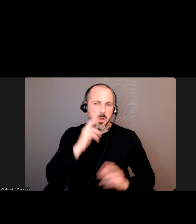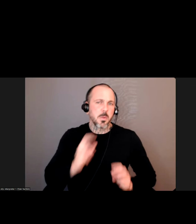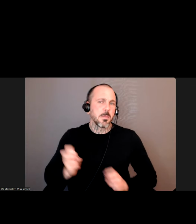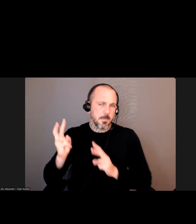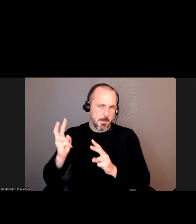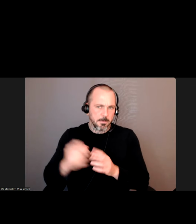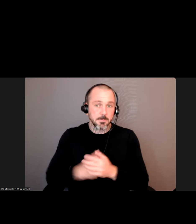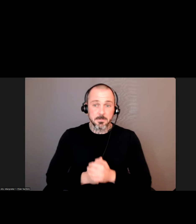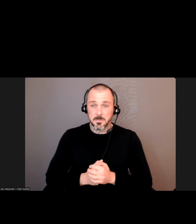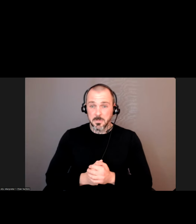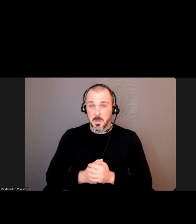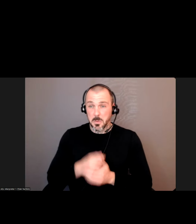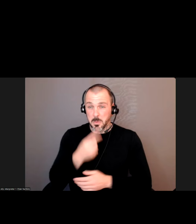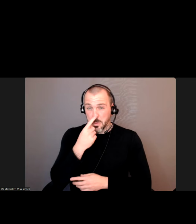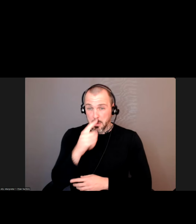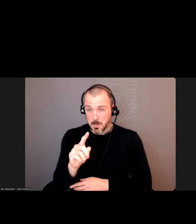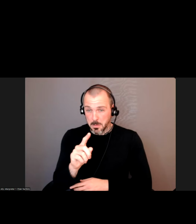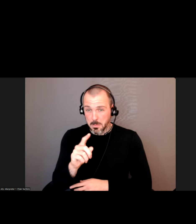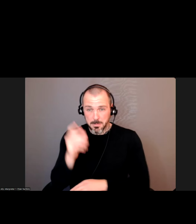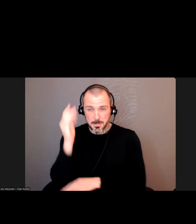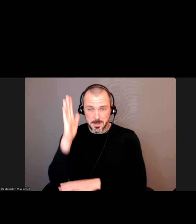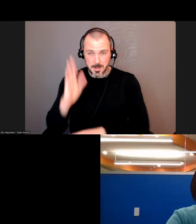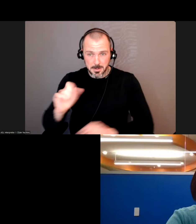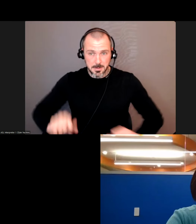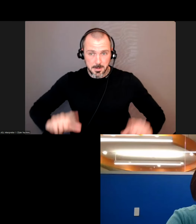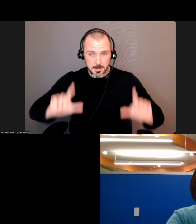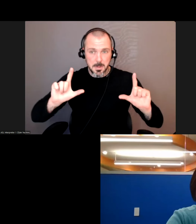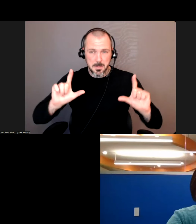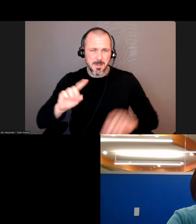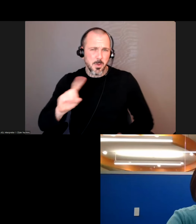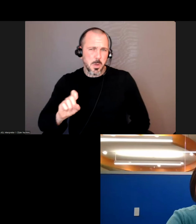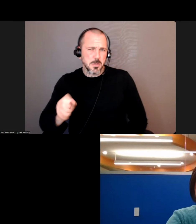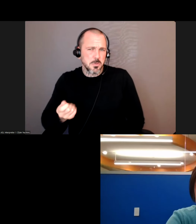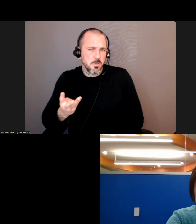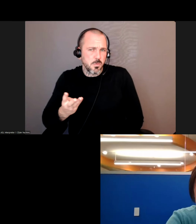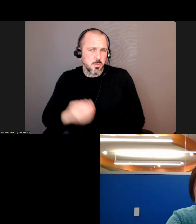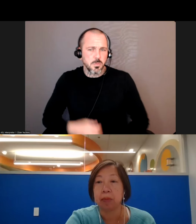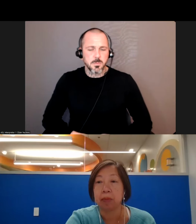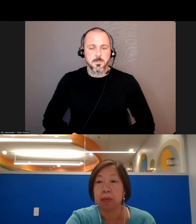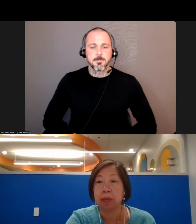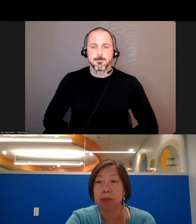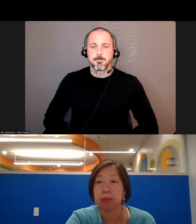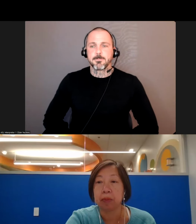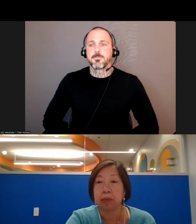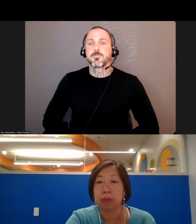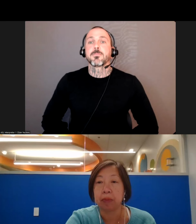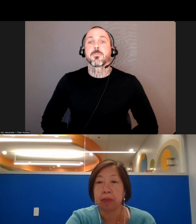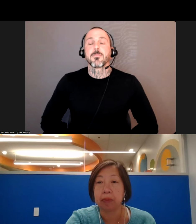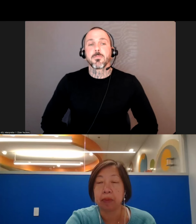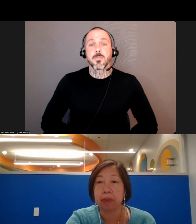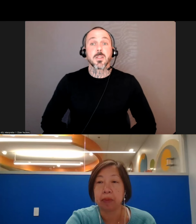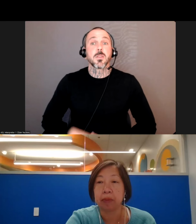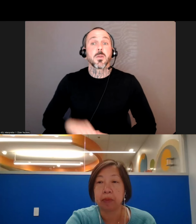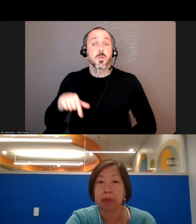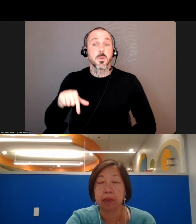questions. If everybody could come back online. I know that John was answering some of the questions in the